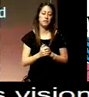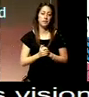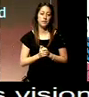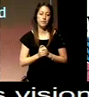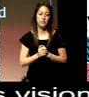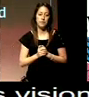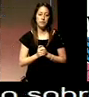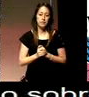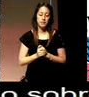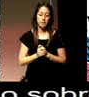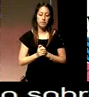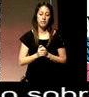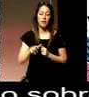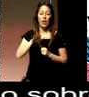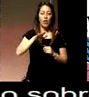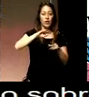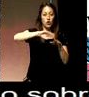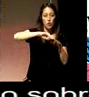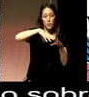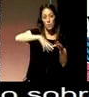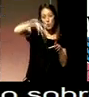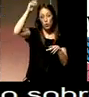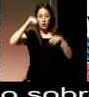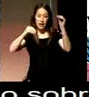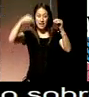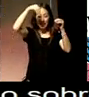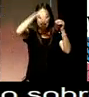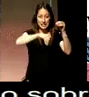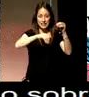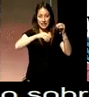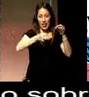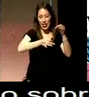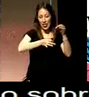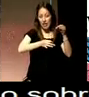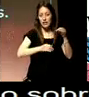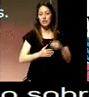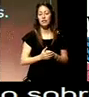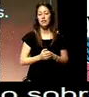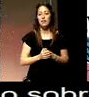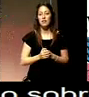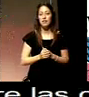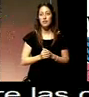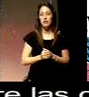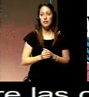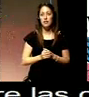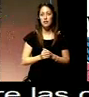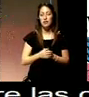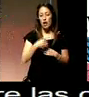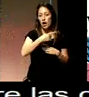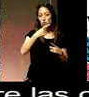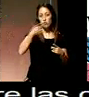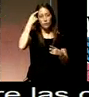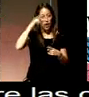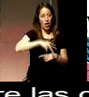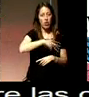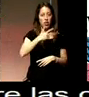steep hills. Well, as some of you might know, Denmark is a very flat country, so you might not